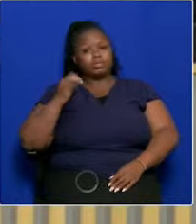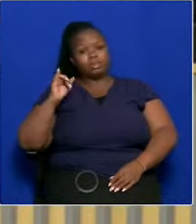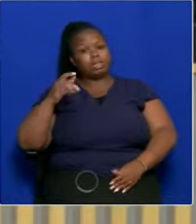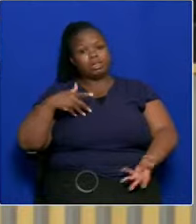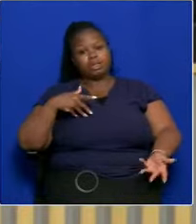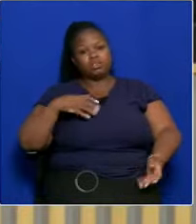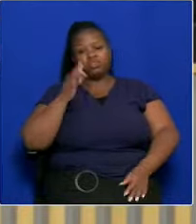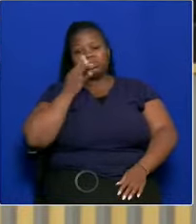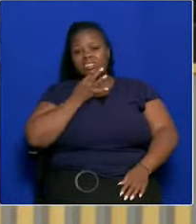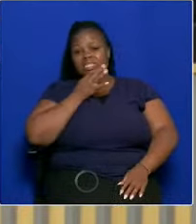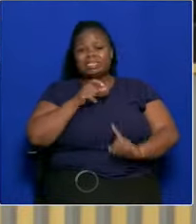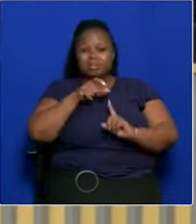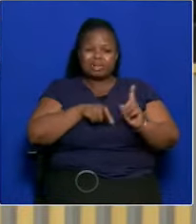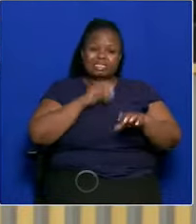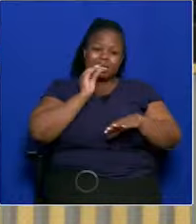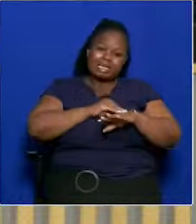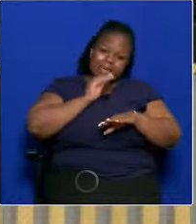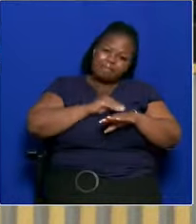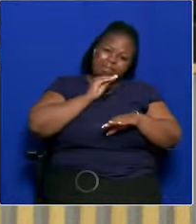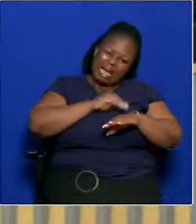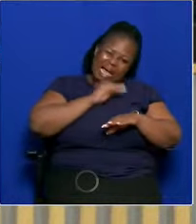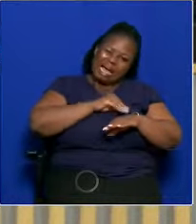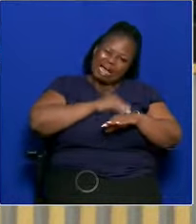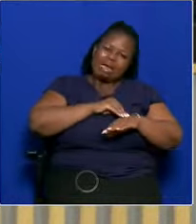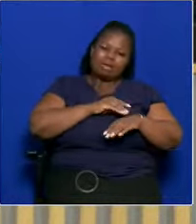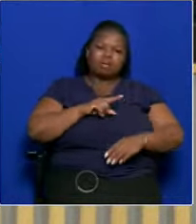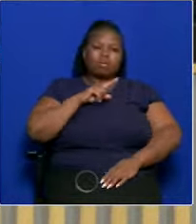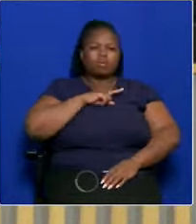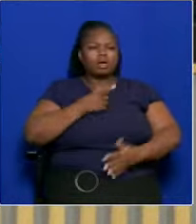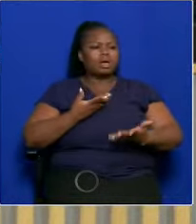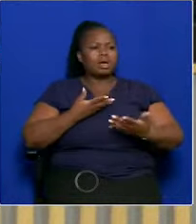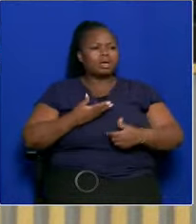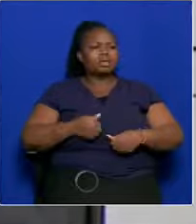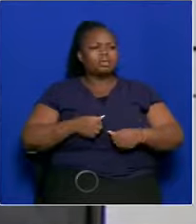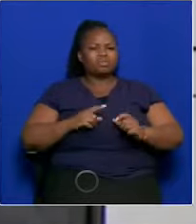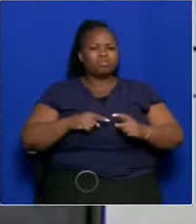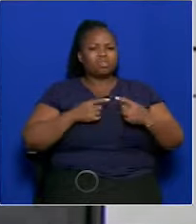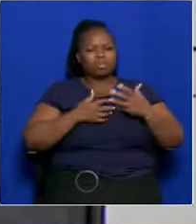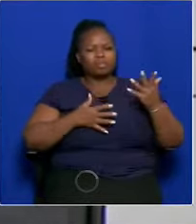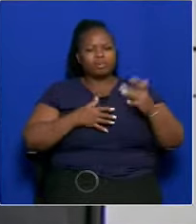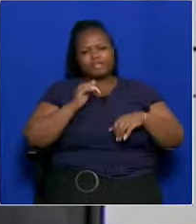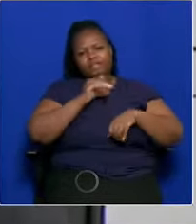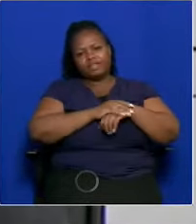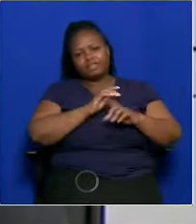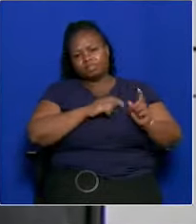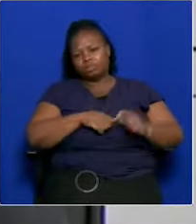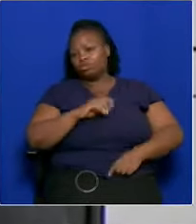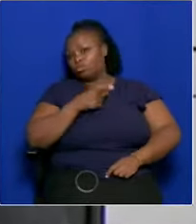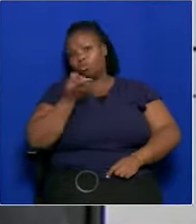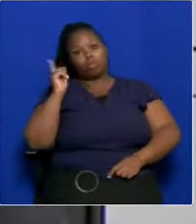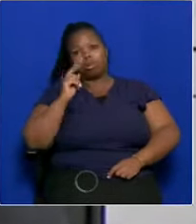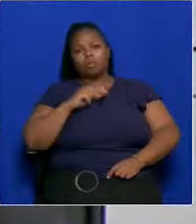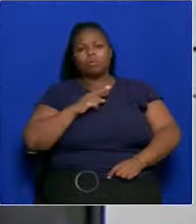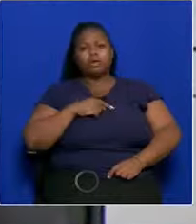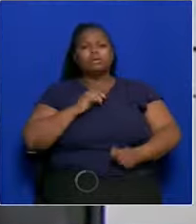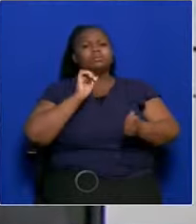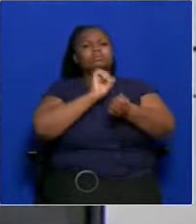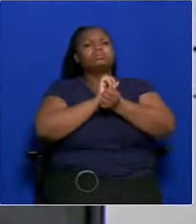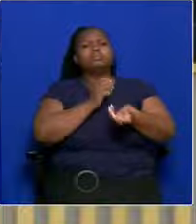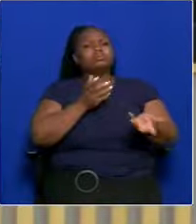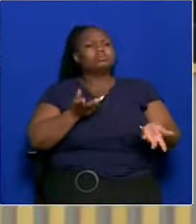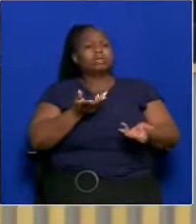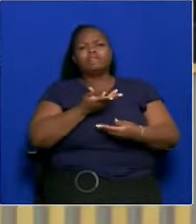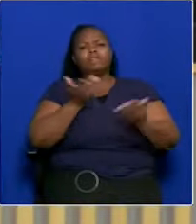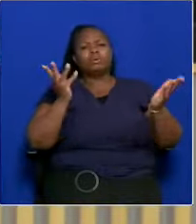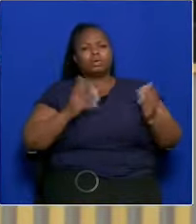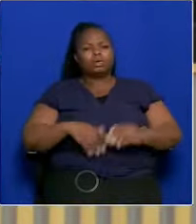menace because he's troubling your friend. No, That's he's why you troubling did- everybody because he's arrested and everywhere. No,